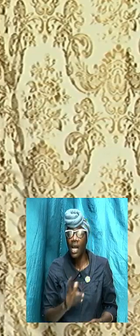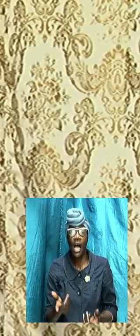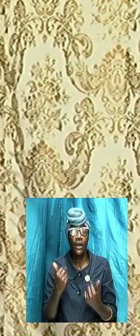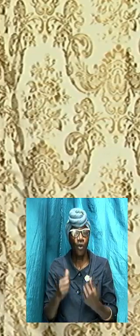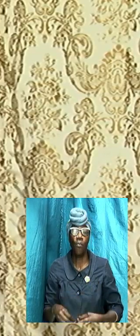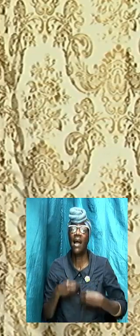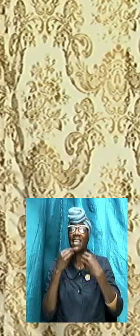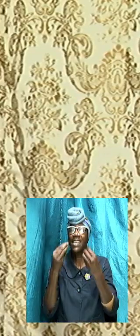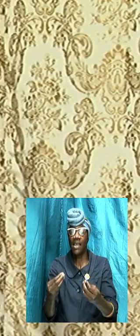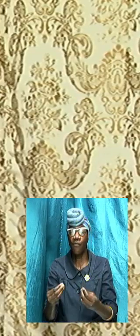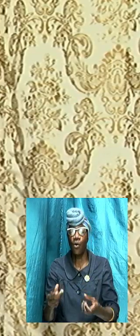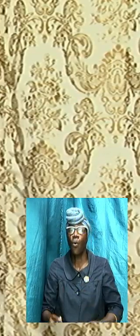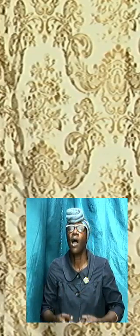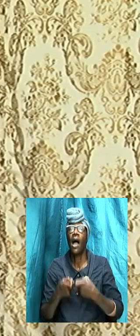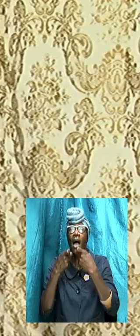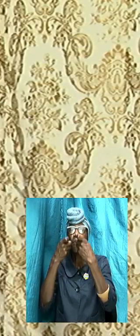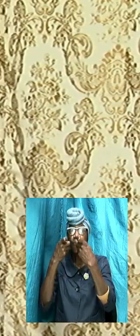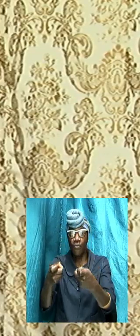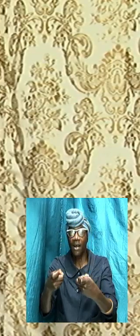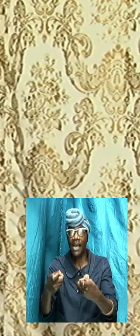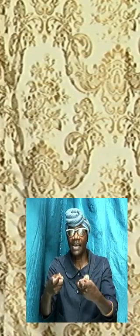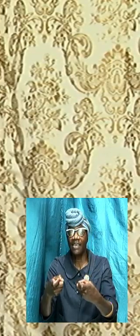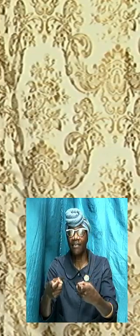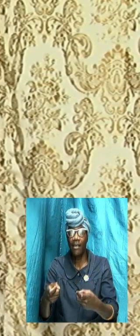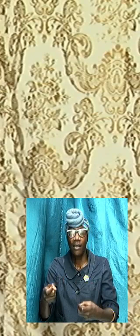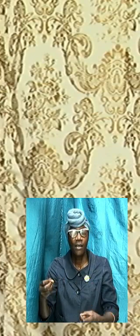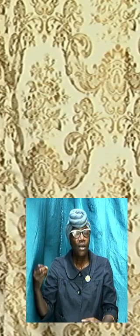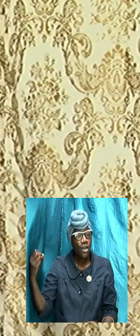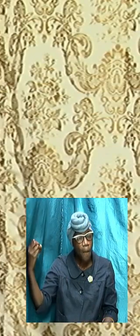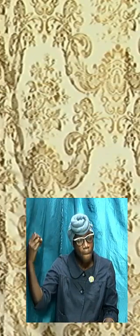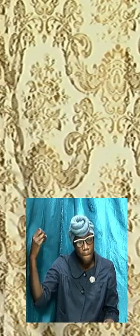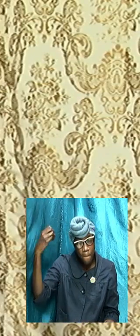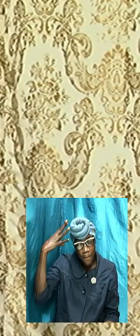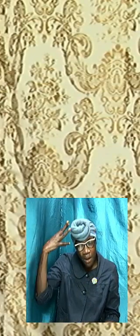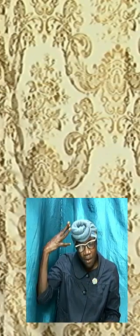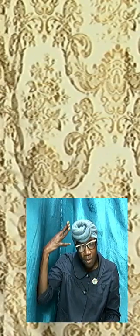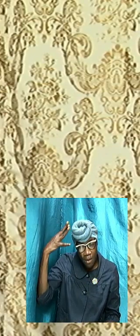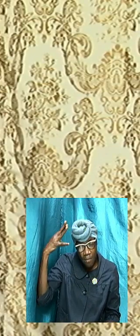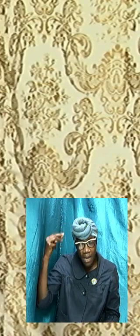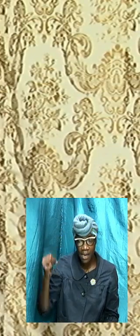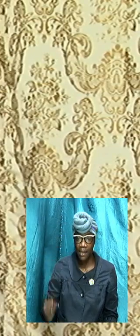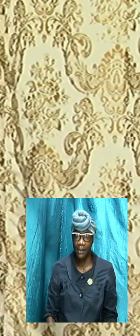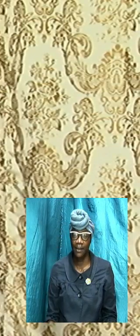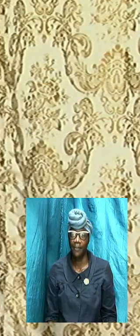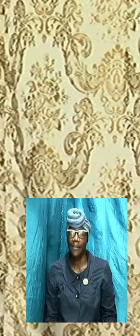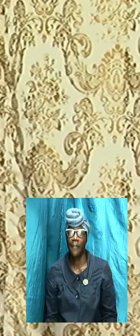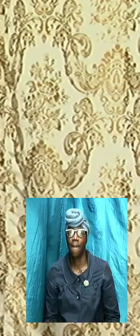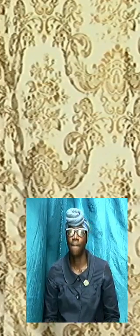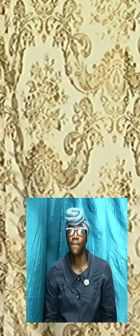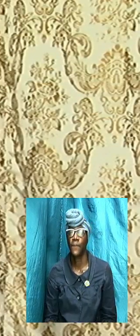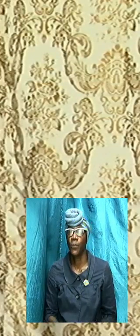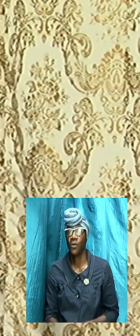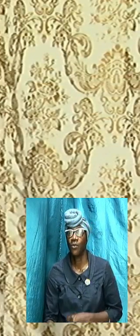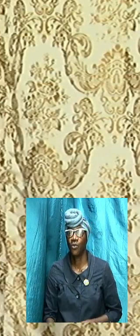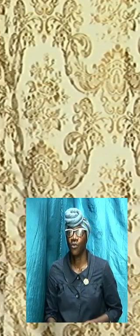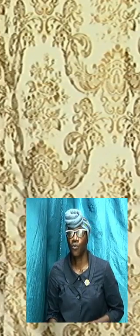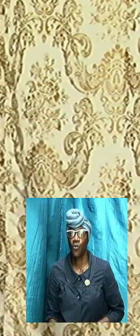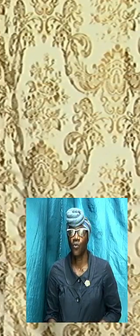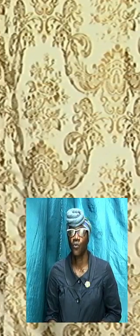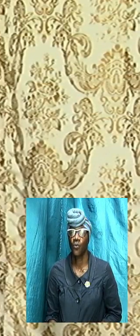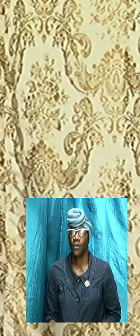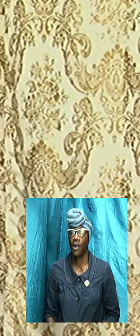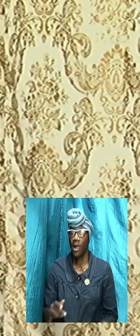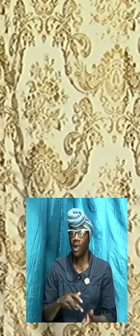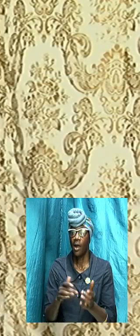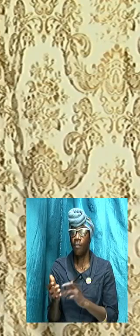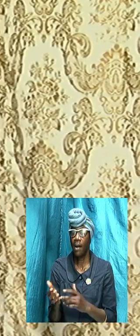give you a prize, amen, that is going to blow your mind. So guess what happened now? The Bible